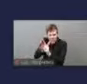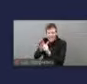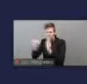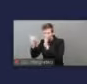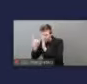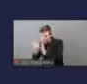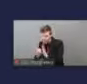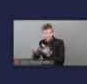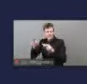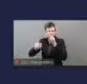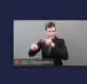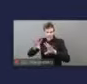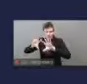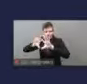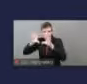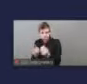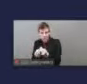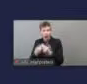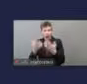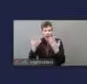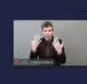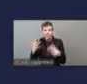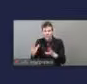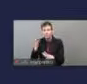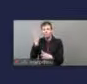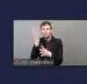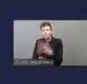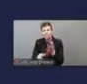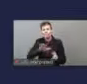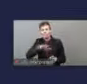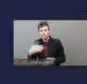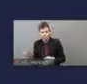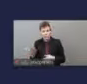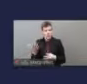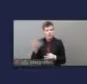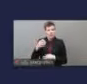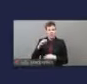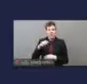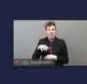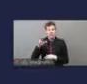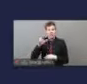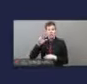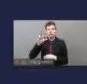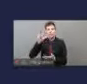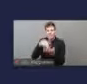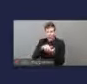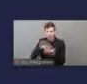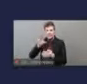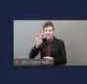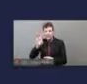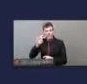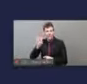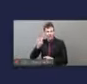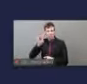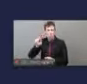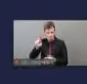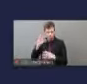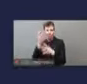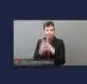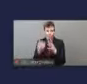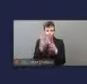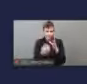3,671, as most New Mexicans know. It's more than 500,000 across the country, and